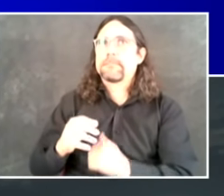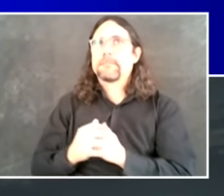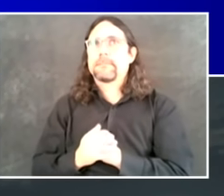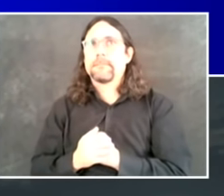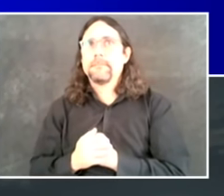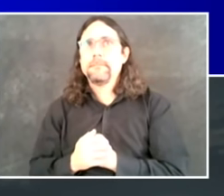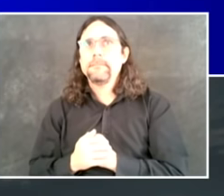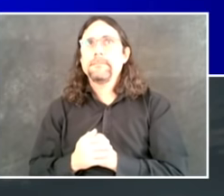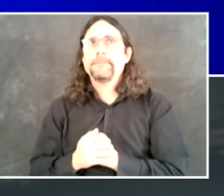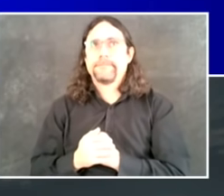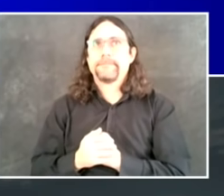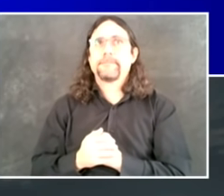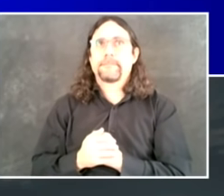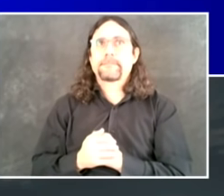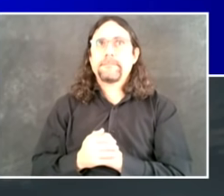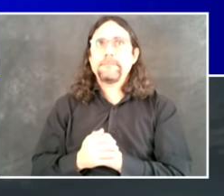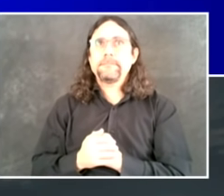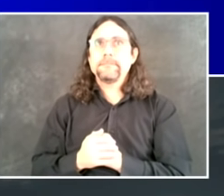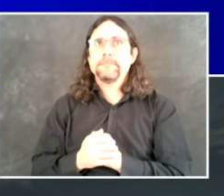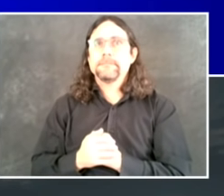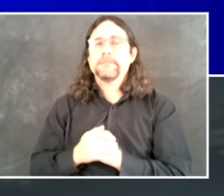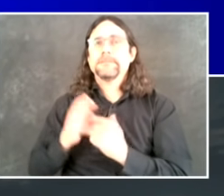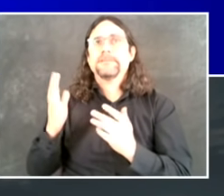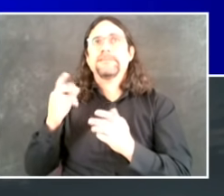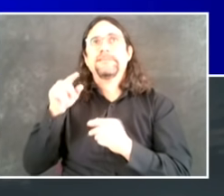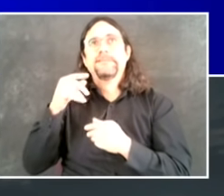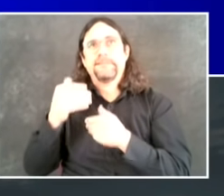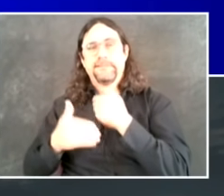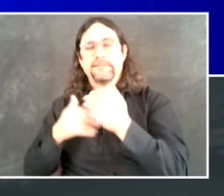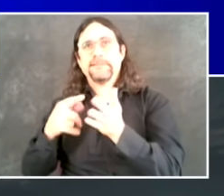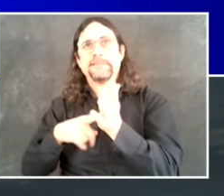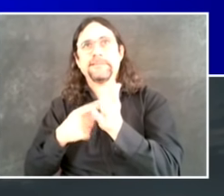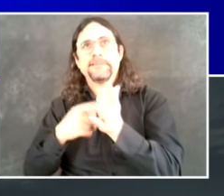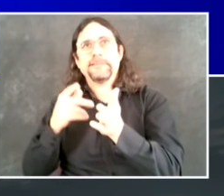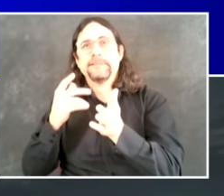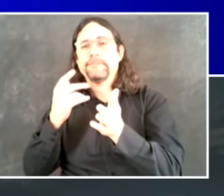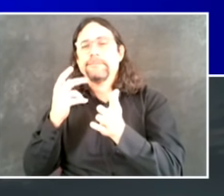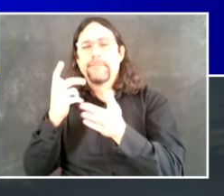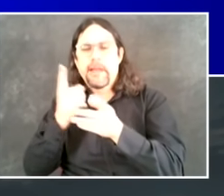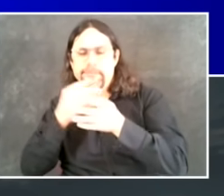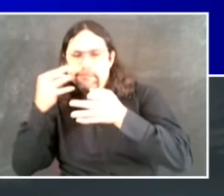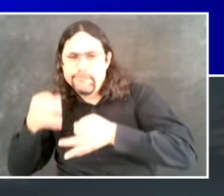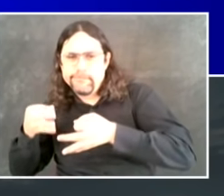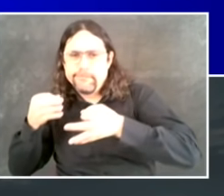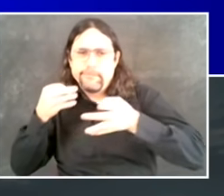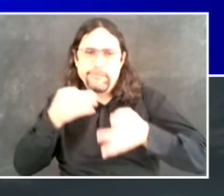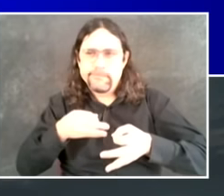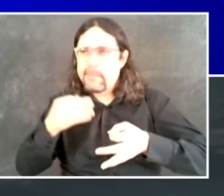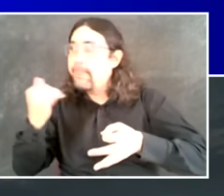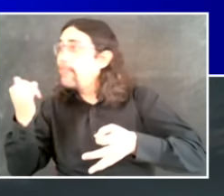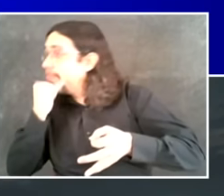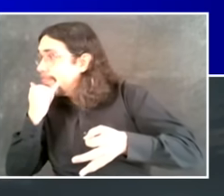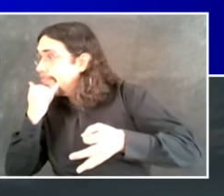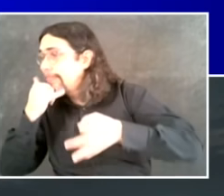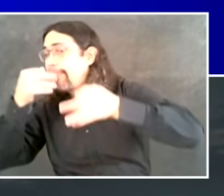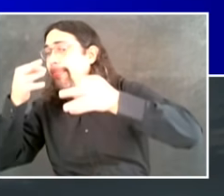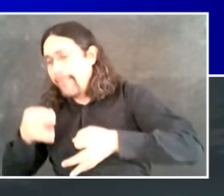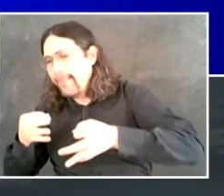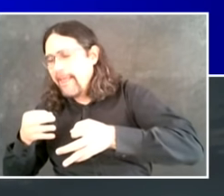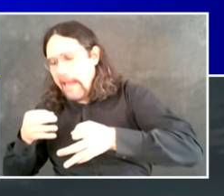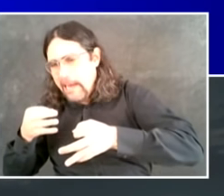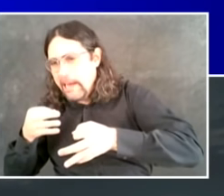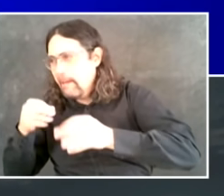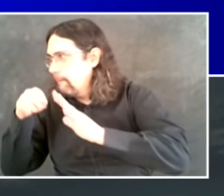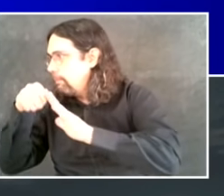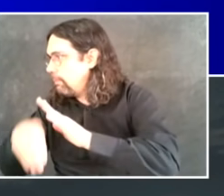us. And the smallest misstep, the smallest weakness is exploited by this